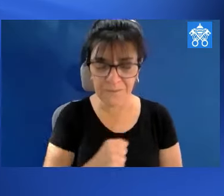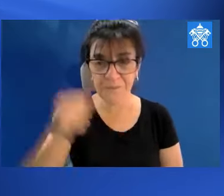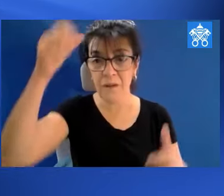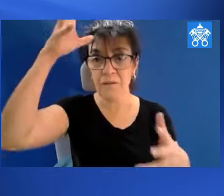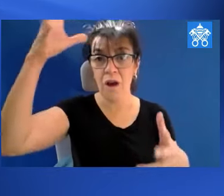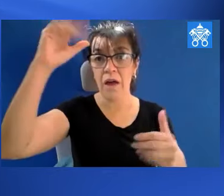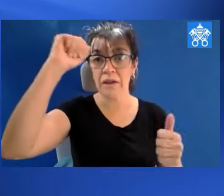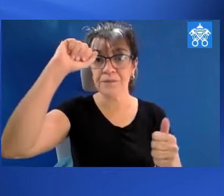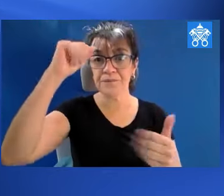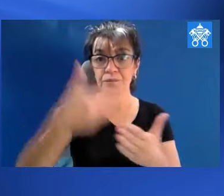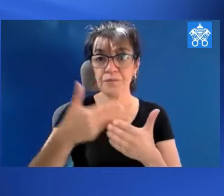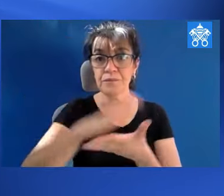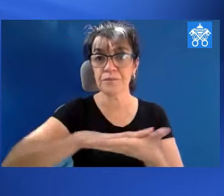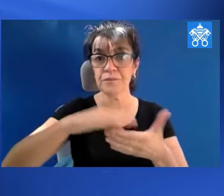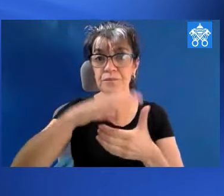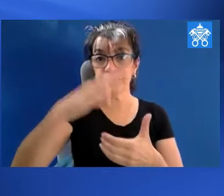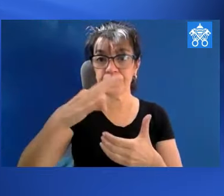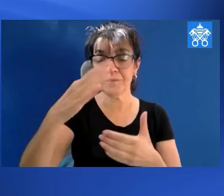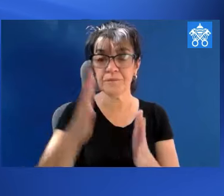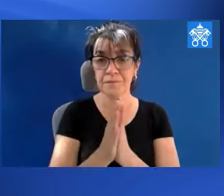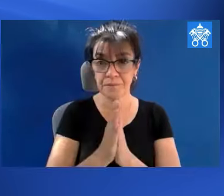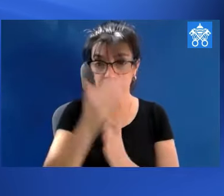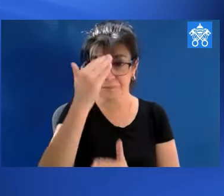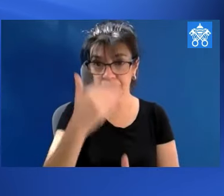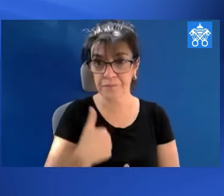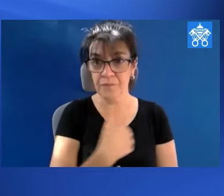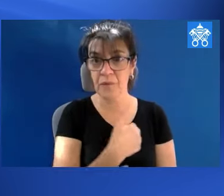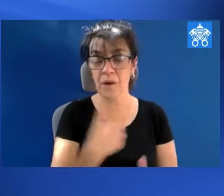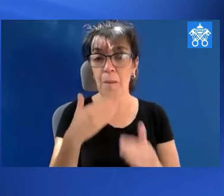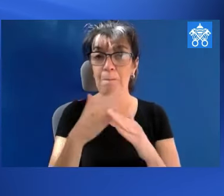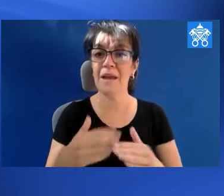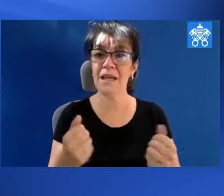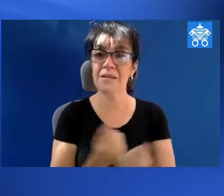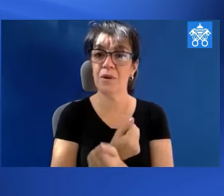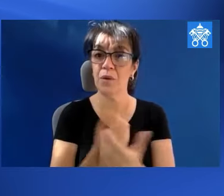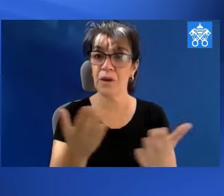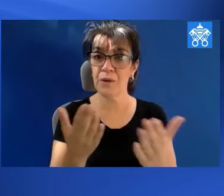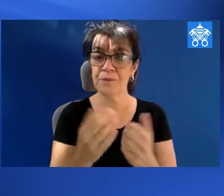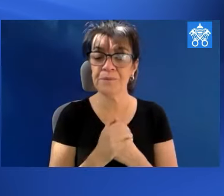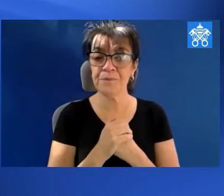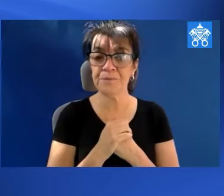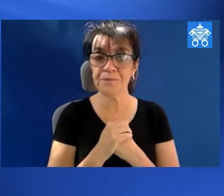Nel nome del Padre, del Figlio, dello Spirito Santo. La pace sia con voi.